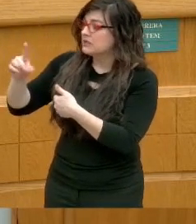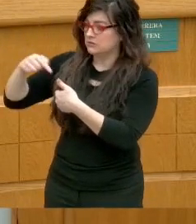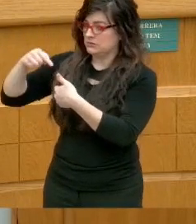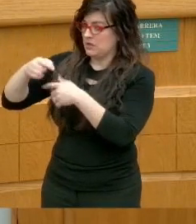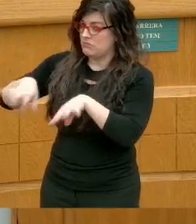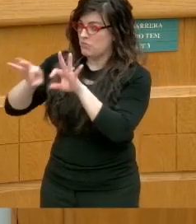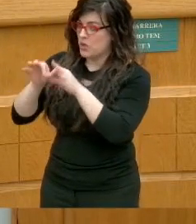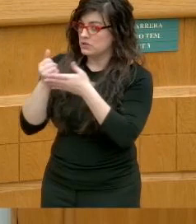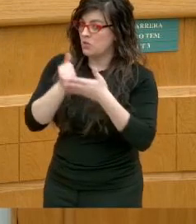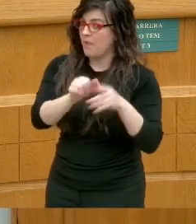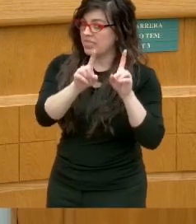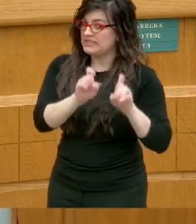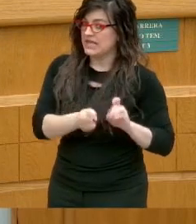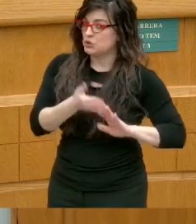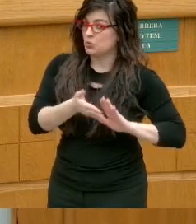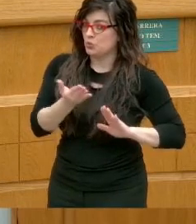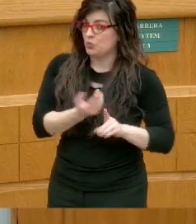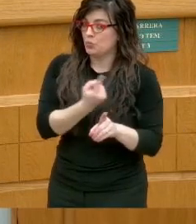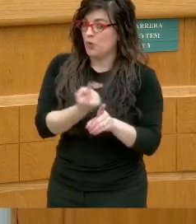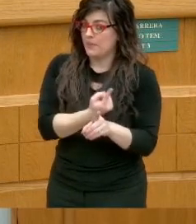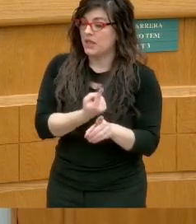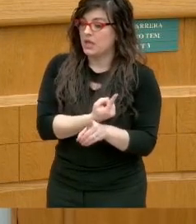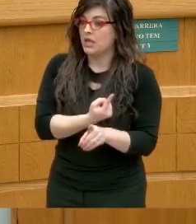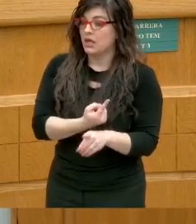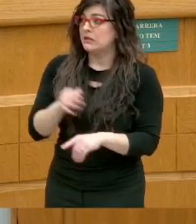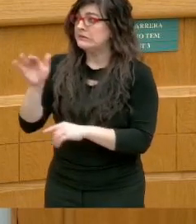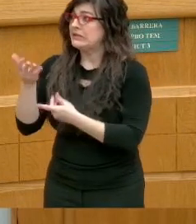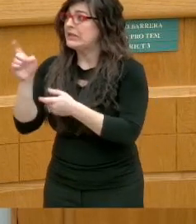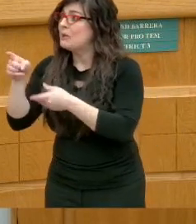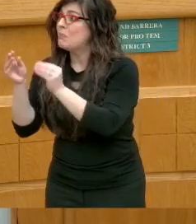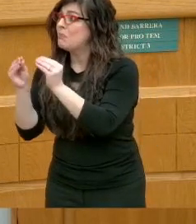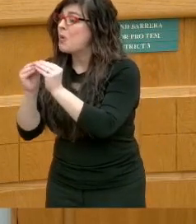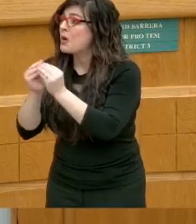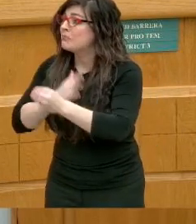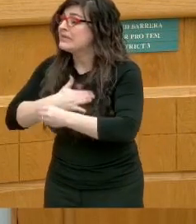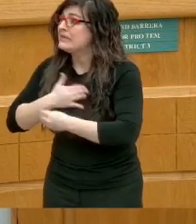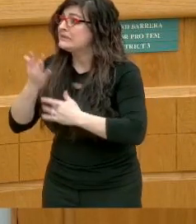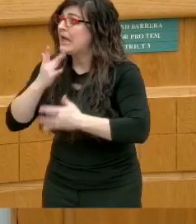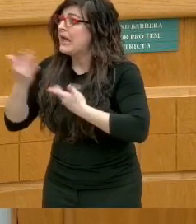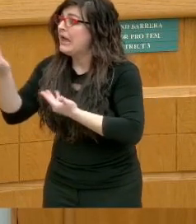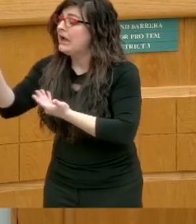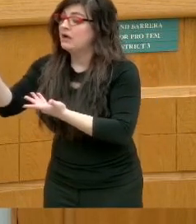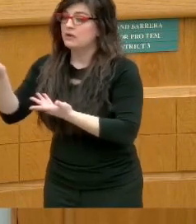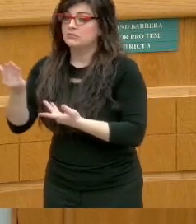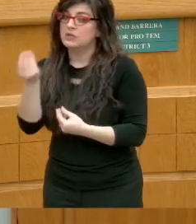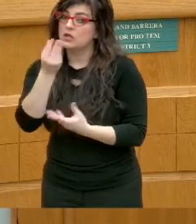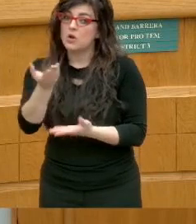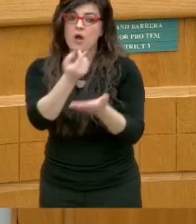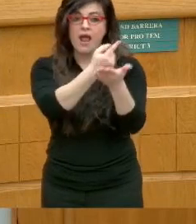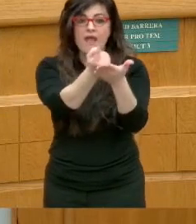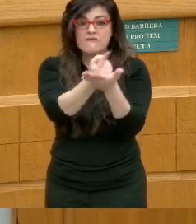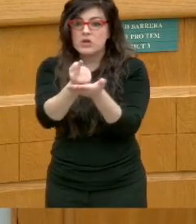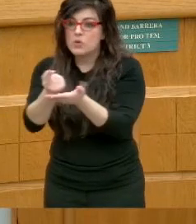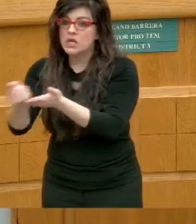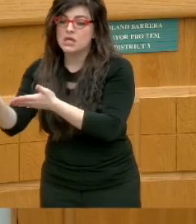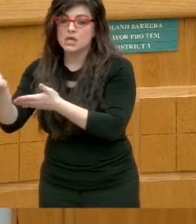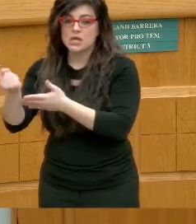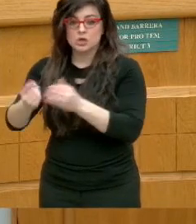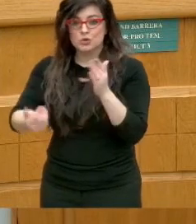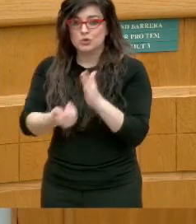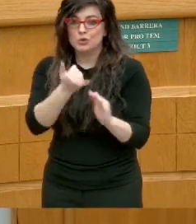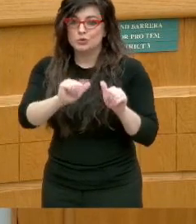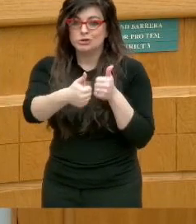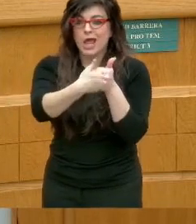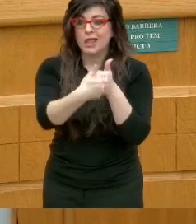compound. And so I want you to know that, you know, every week is a new week with new challenges. But along with the mayor and the city